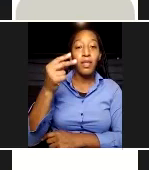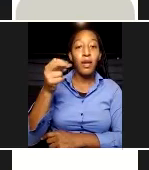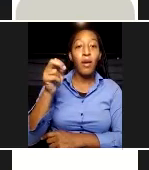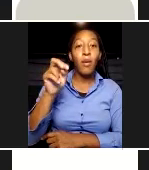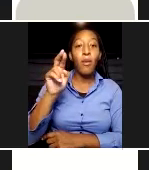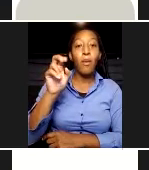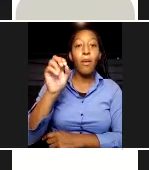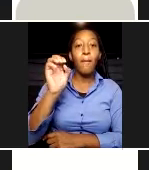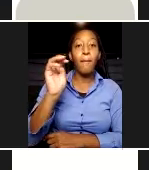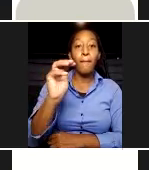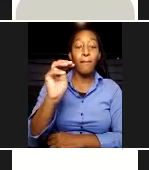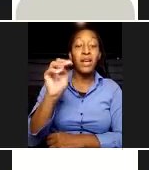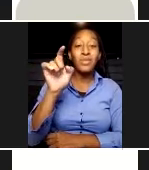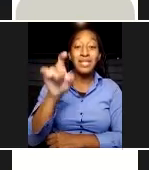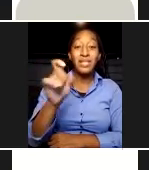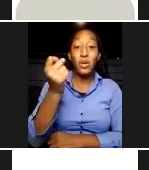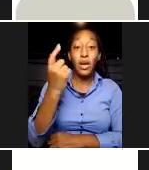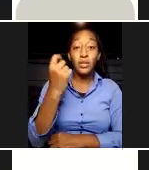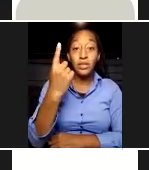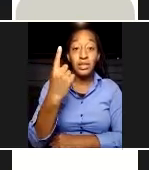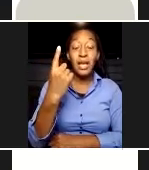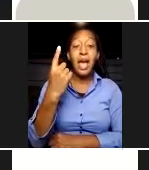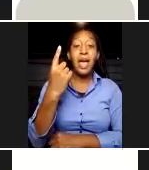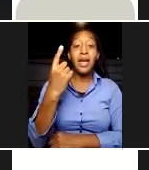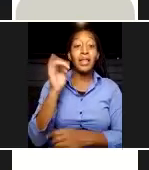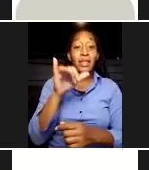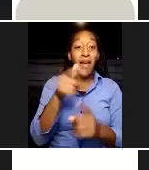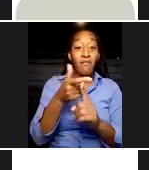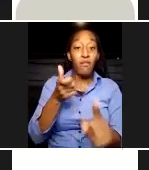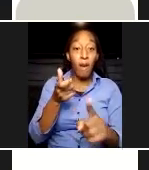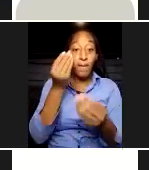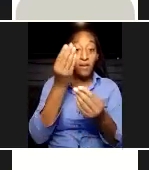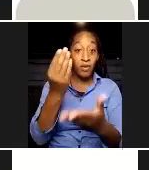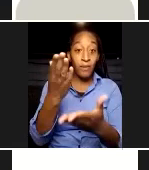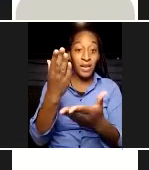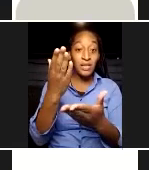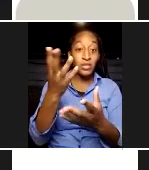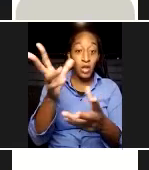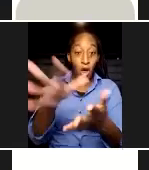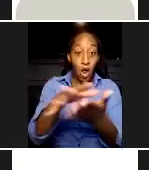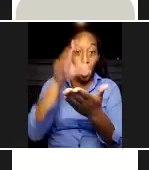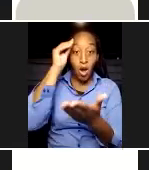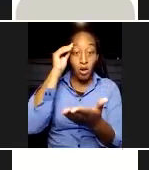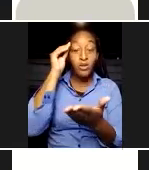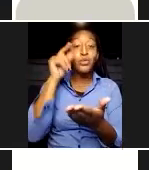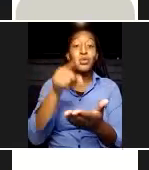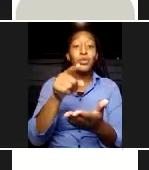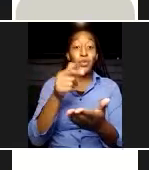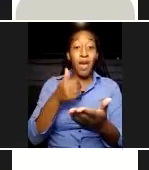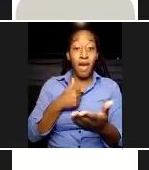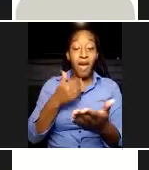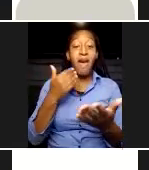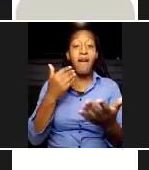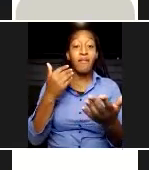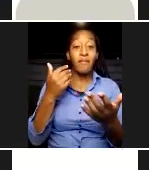understand as a result of going through this material. So you have a set of activities on your plate regarding this topic,